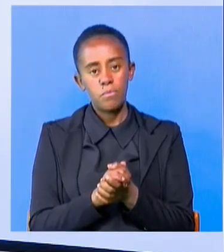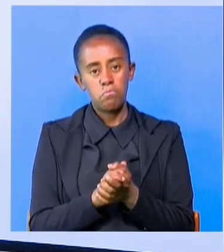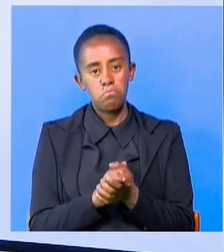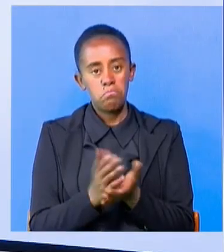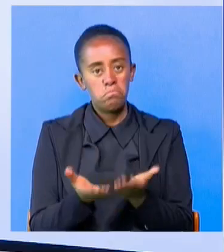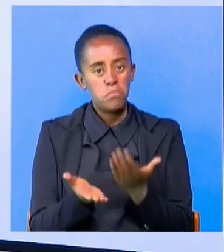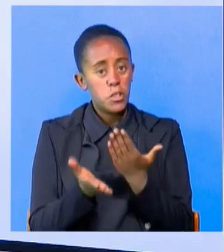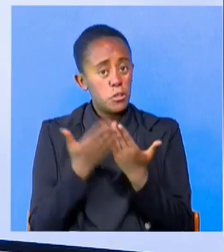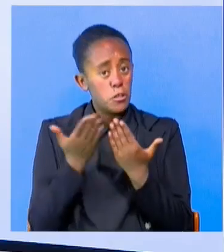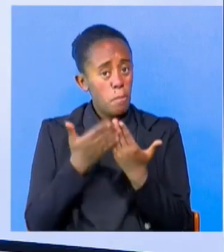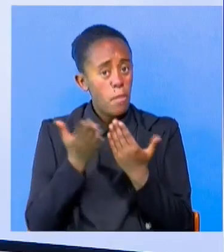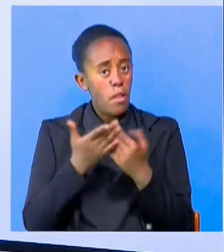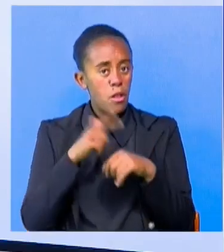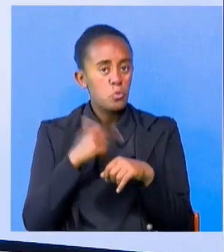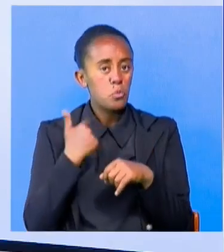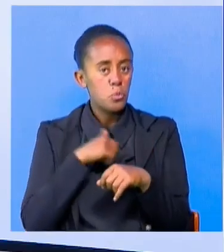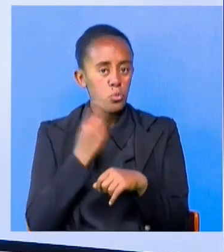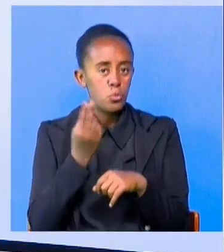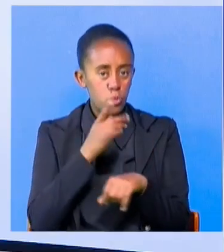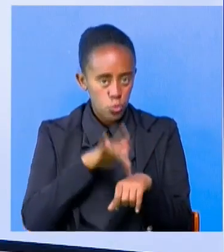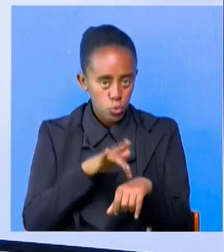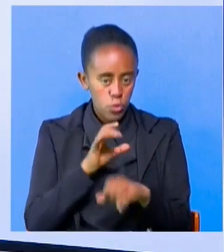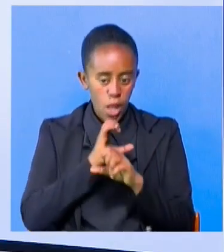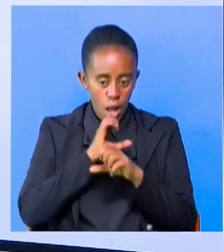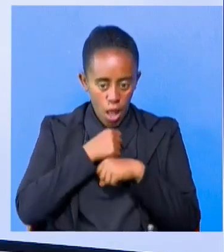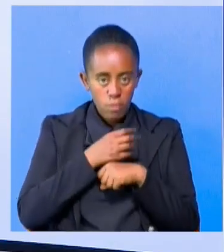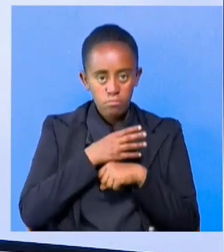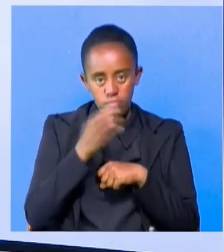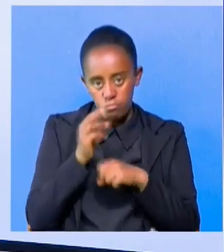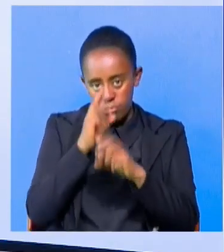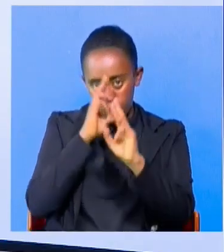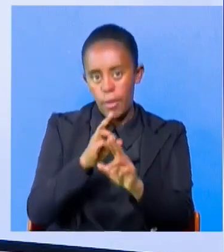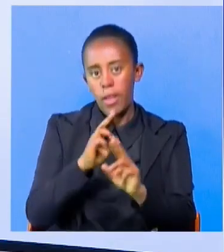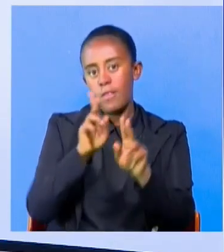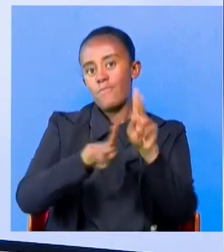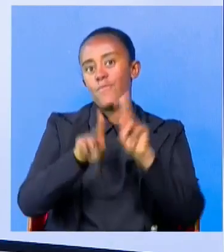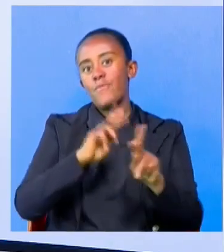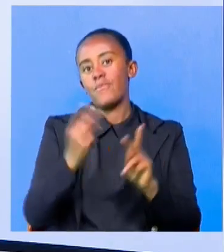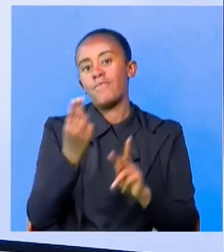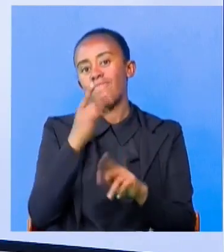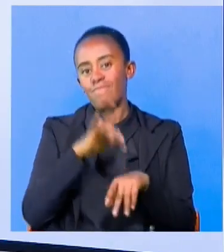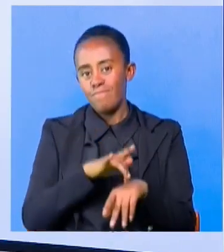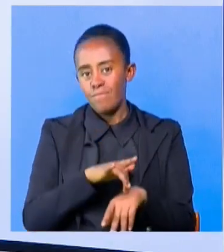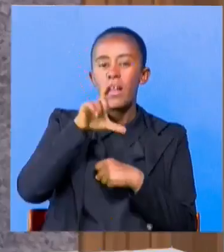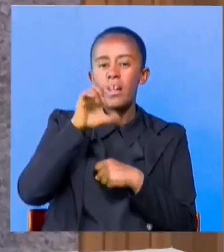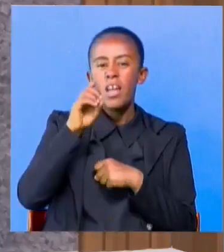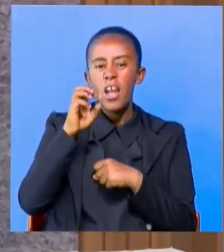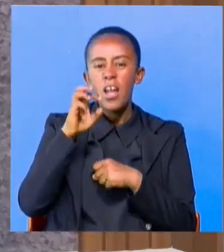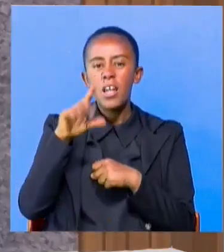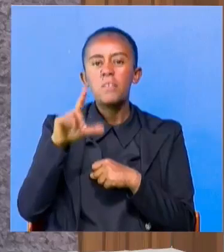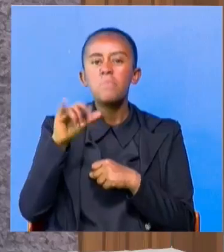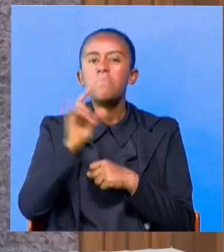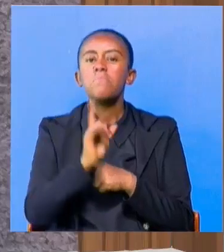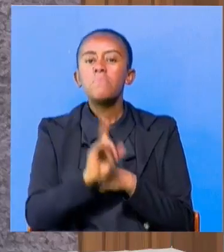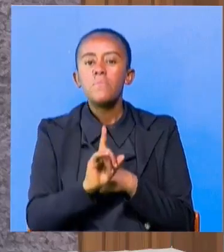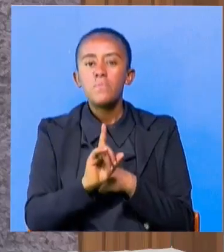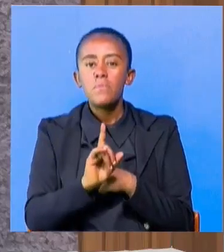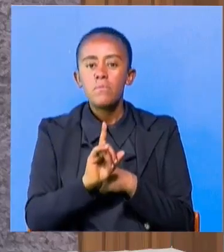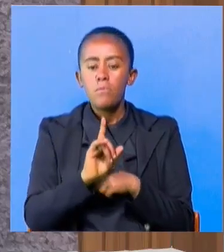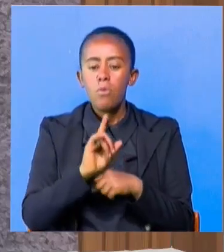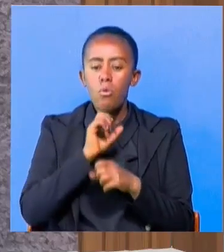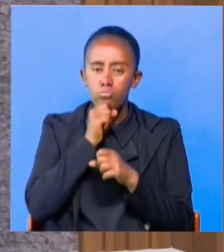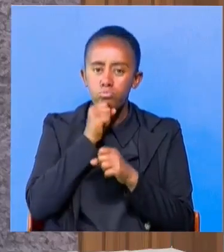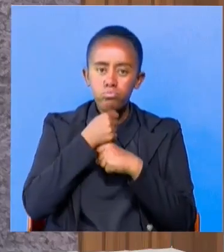Simply, we use formal greeting used for elderly and respected peoples. Elderly means peoples who are